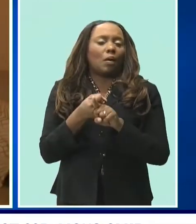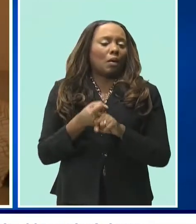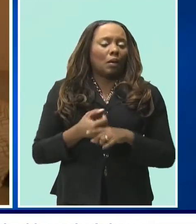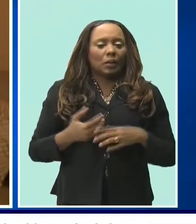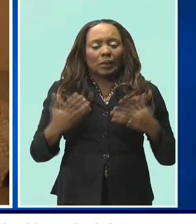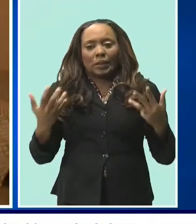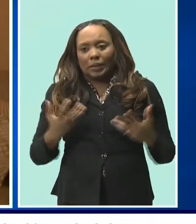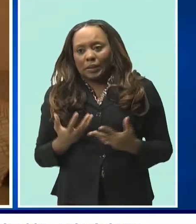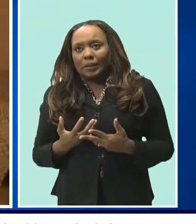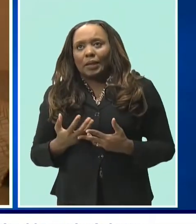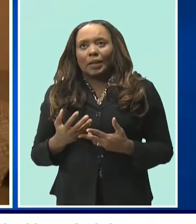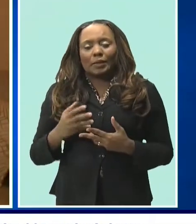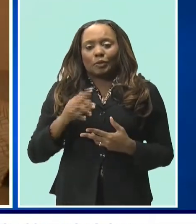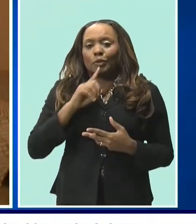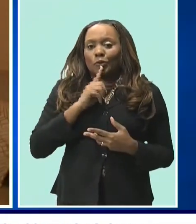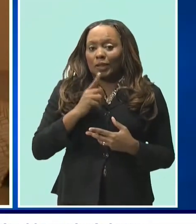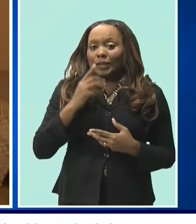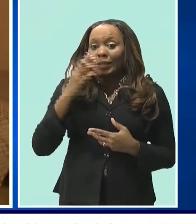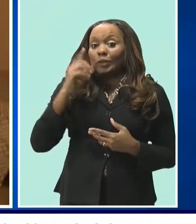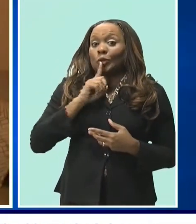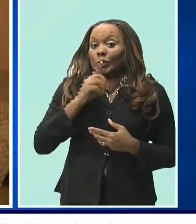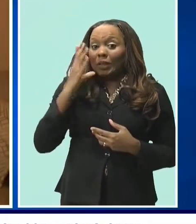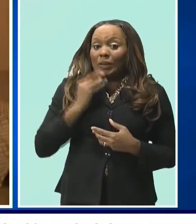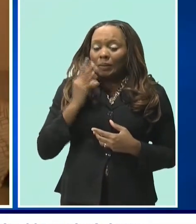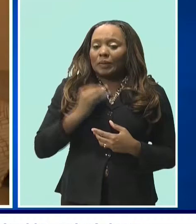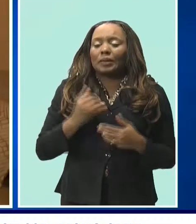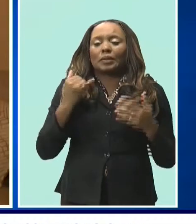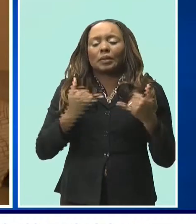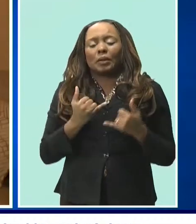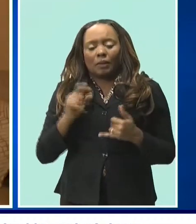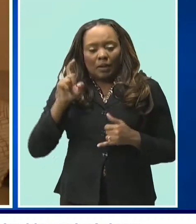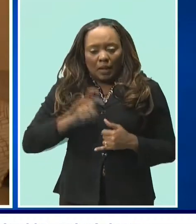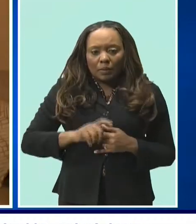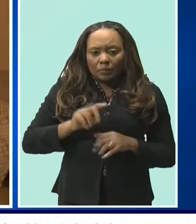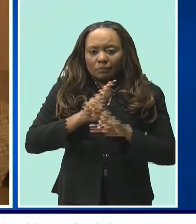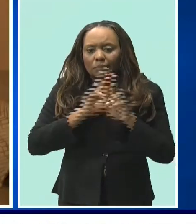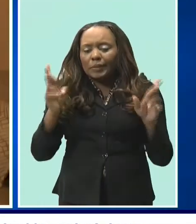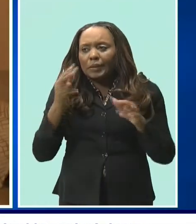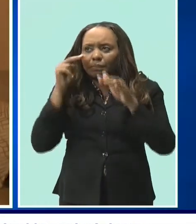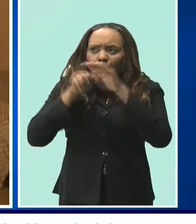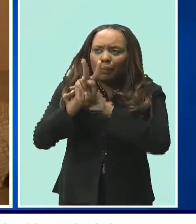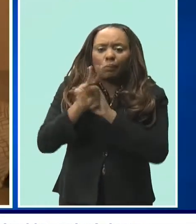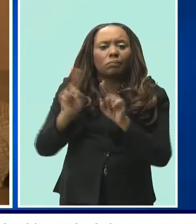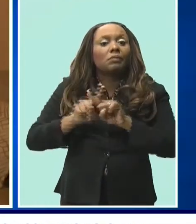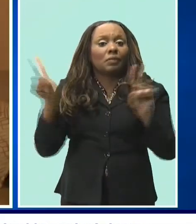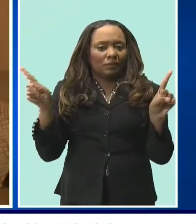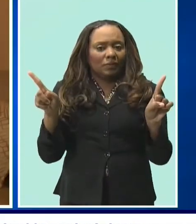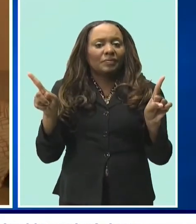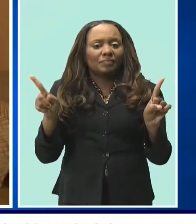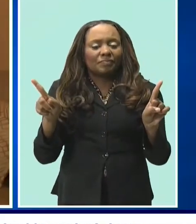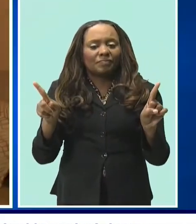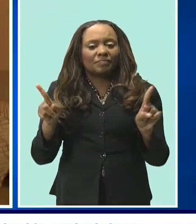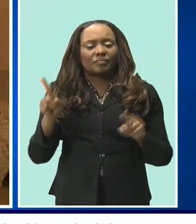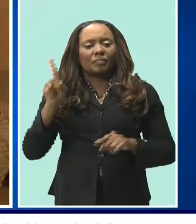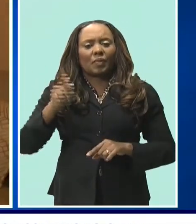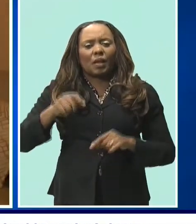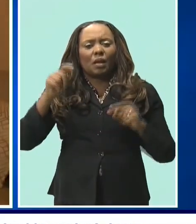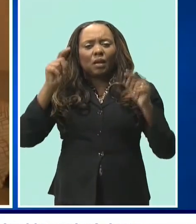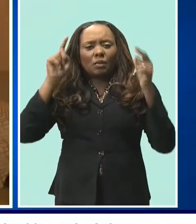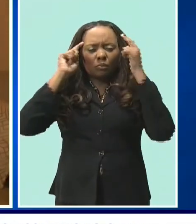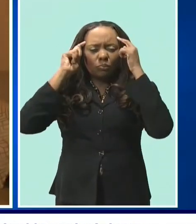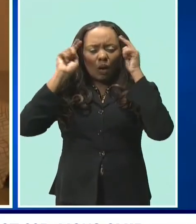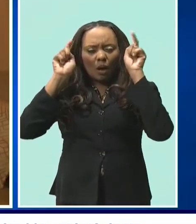what vision really is. So now we have to step out of the box. We need to look at things differently. We need to use the